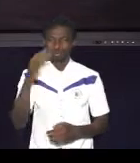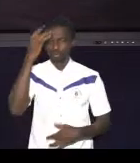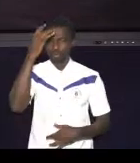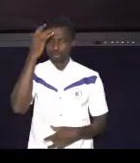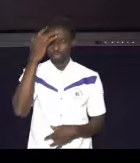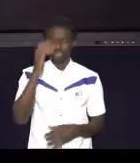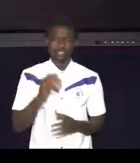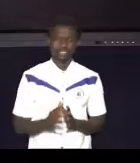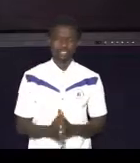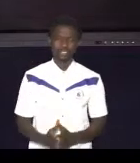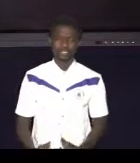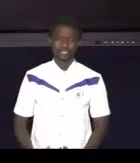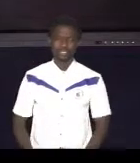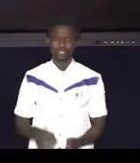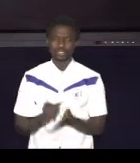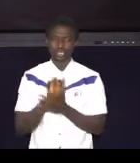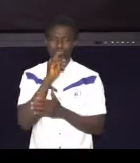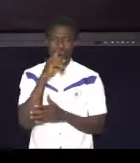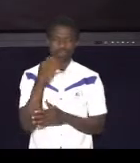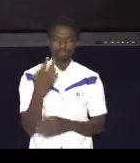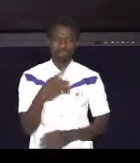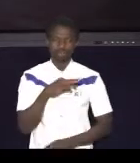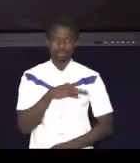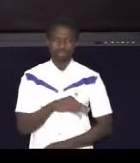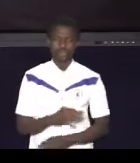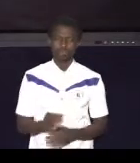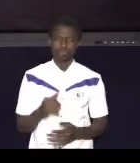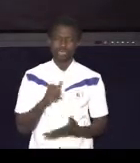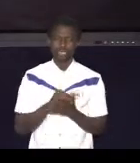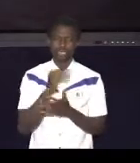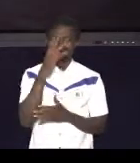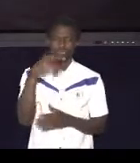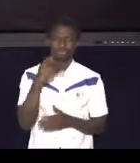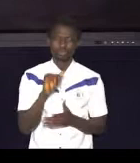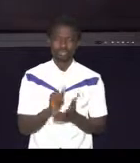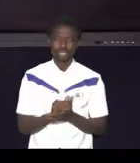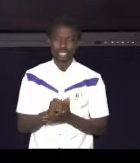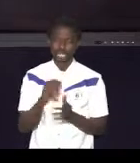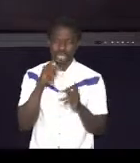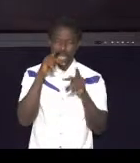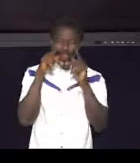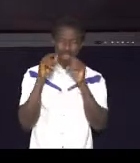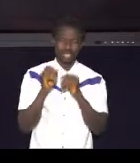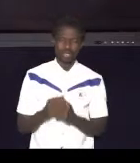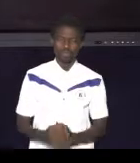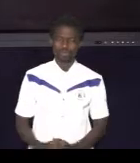minor illnesses. That's one of the benefits. That's why you say that people are